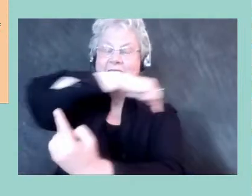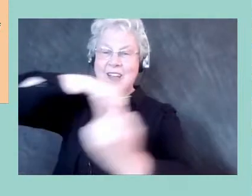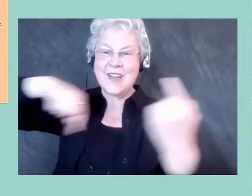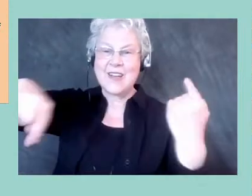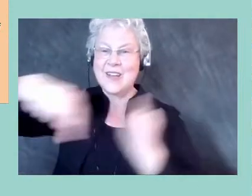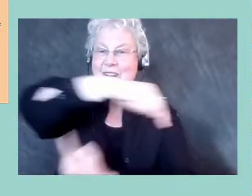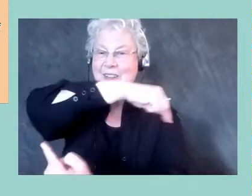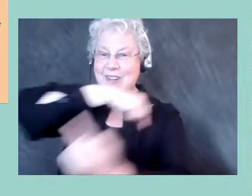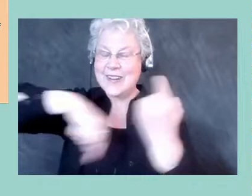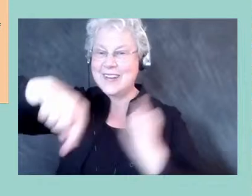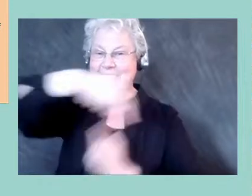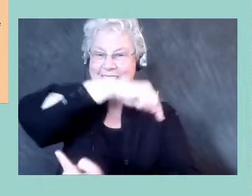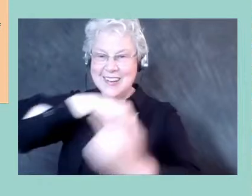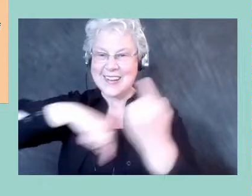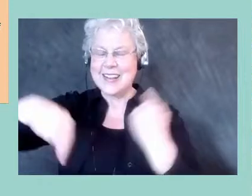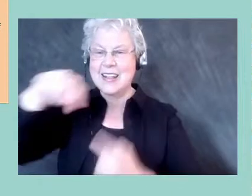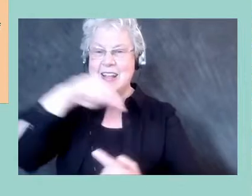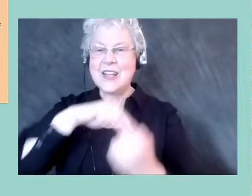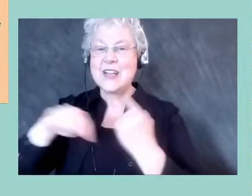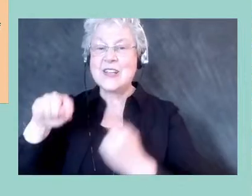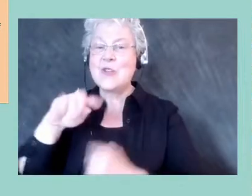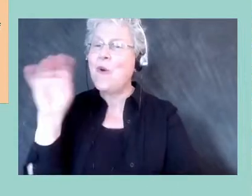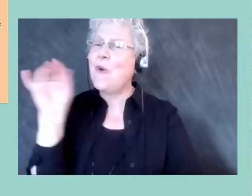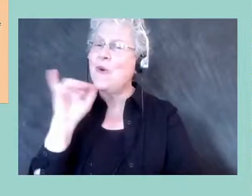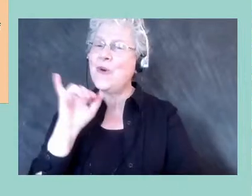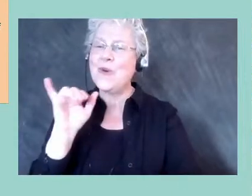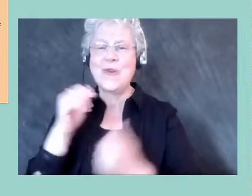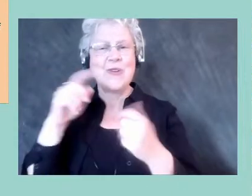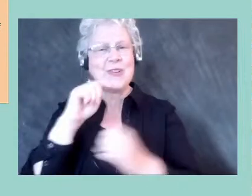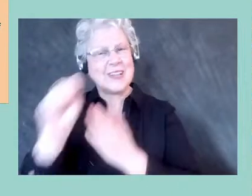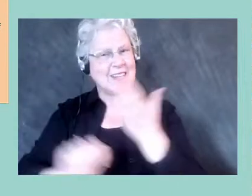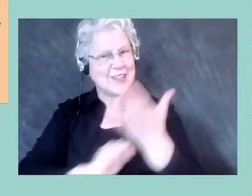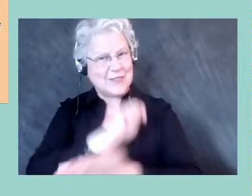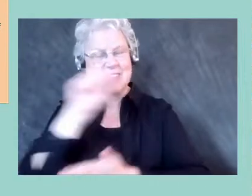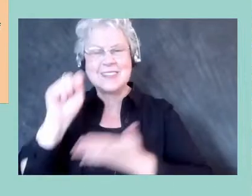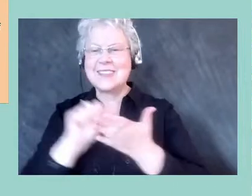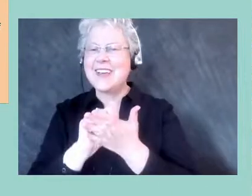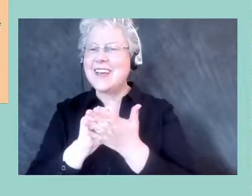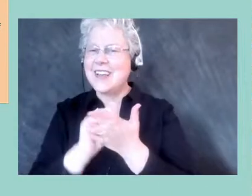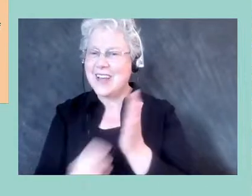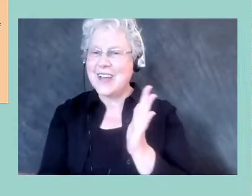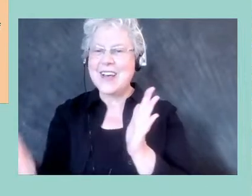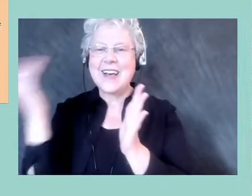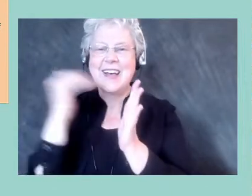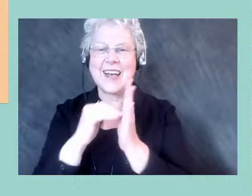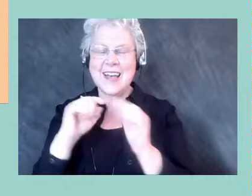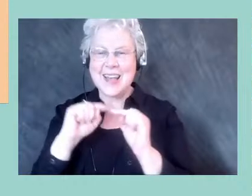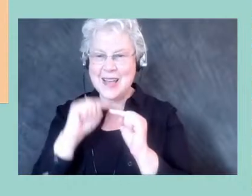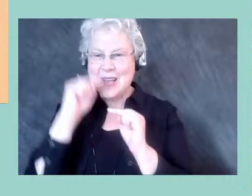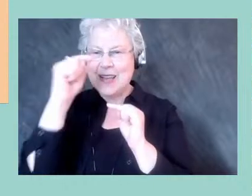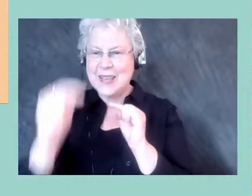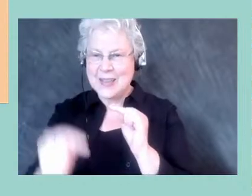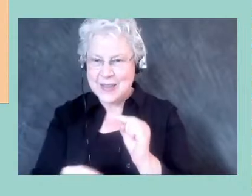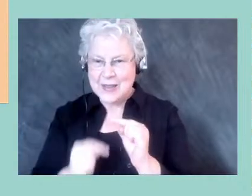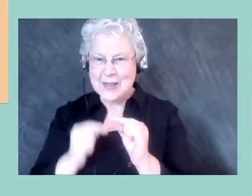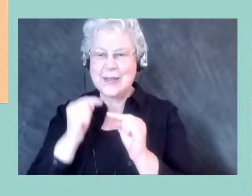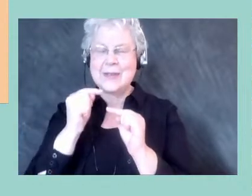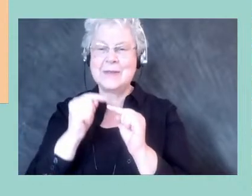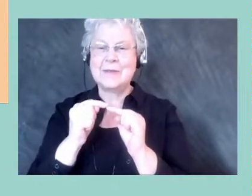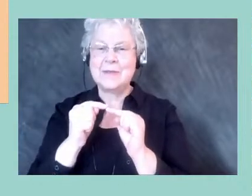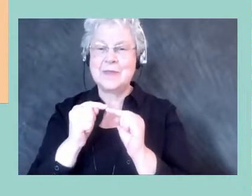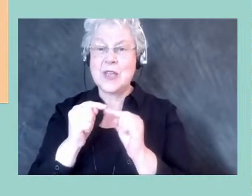and down. We're captive on the carousel of time.